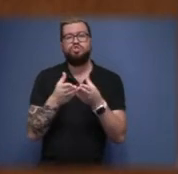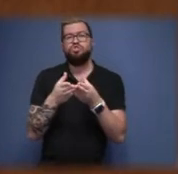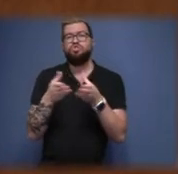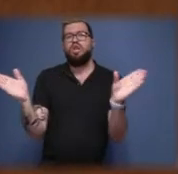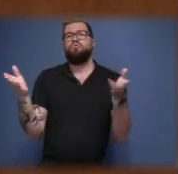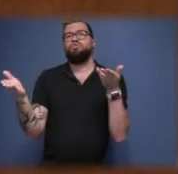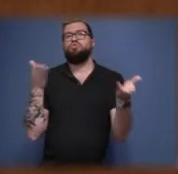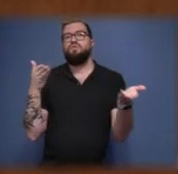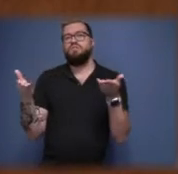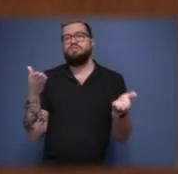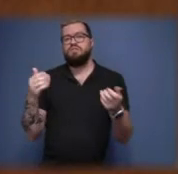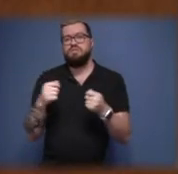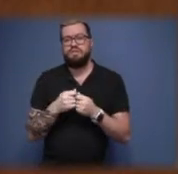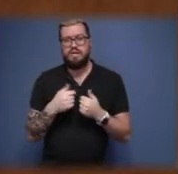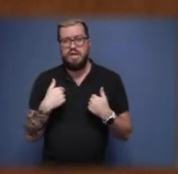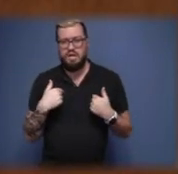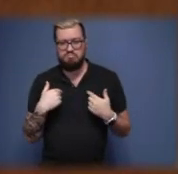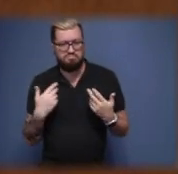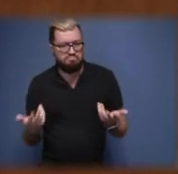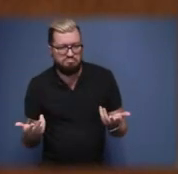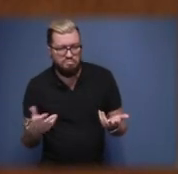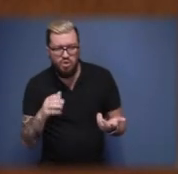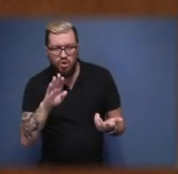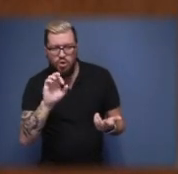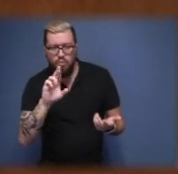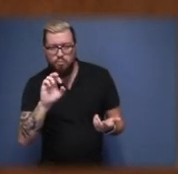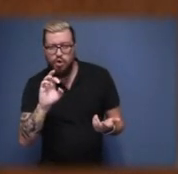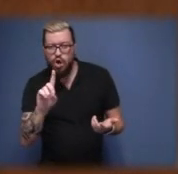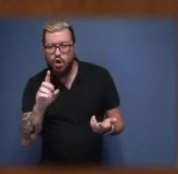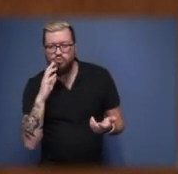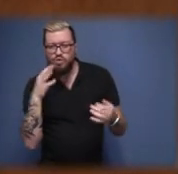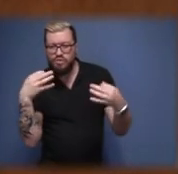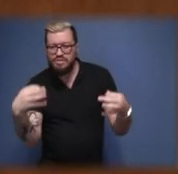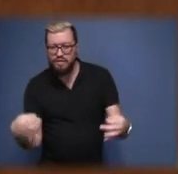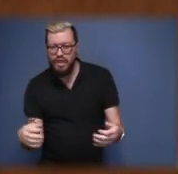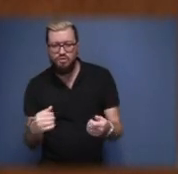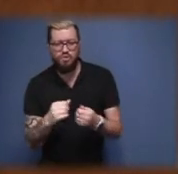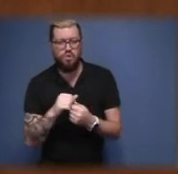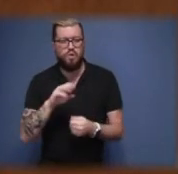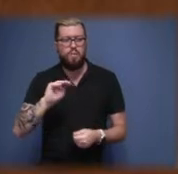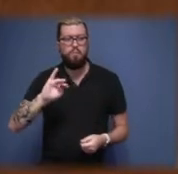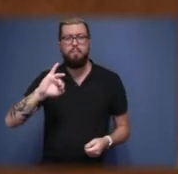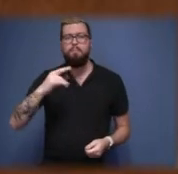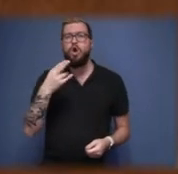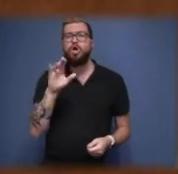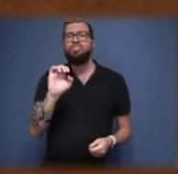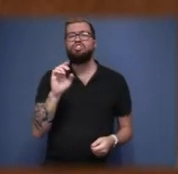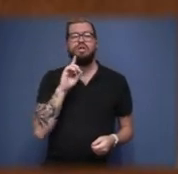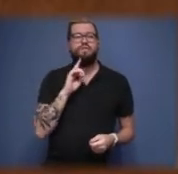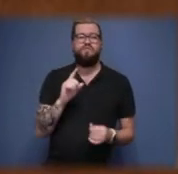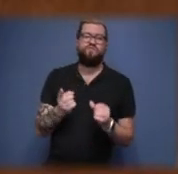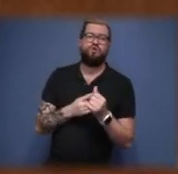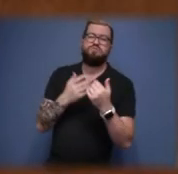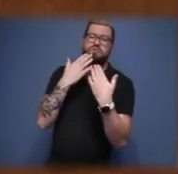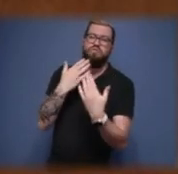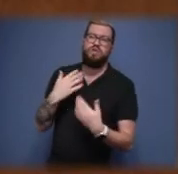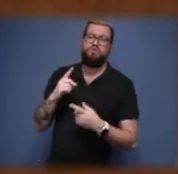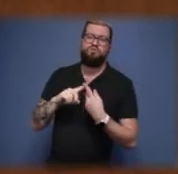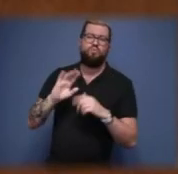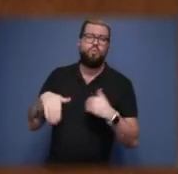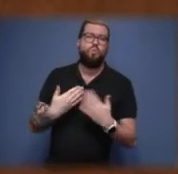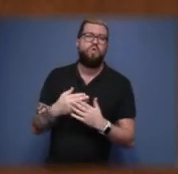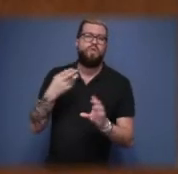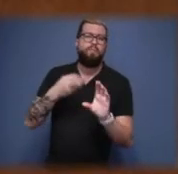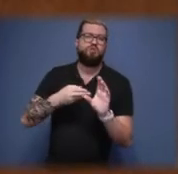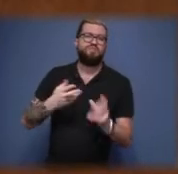and I'm George Hutt. Bernard, are you explaining? Do you want to start, Margie? I will start just by saying thank you to all the participants for